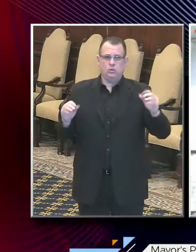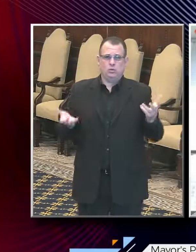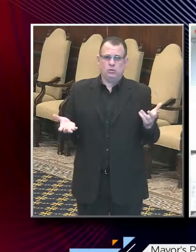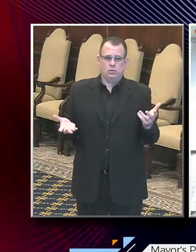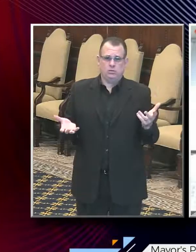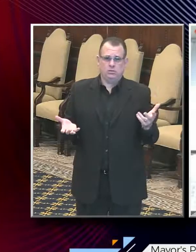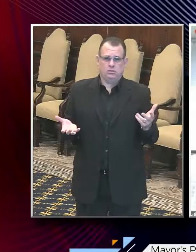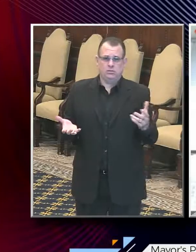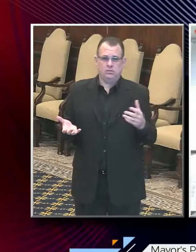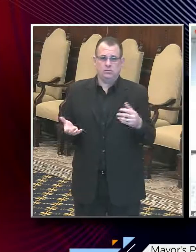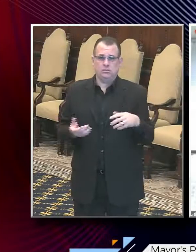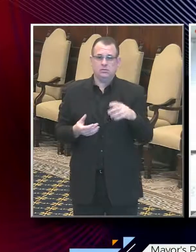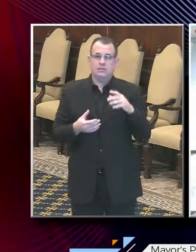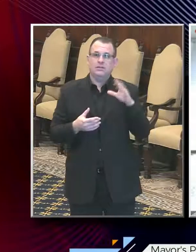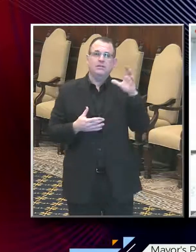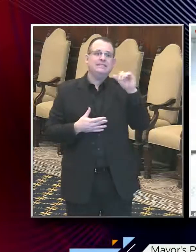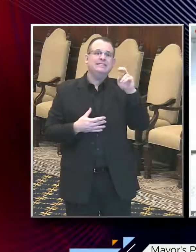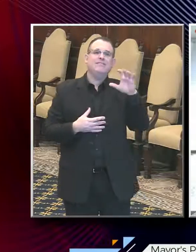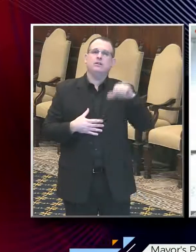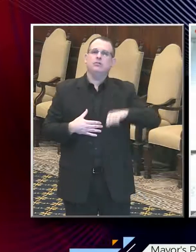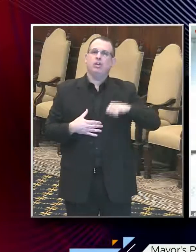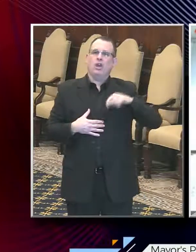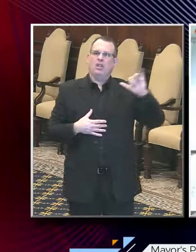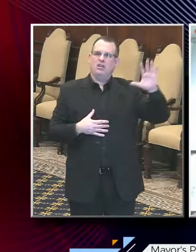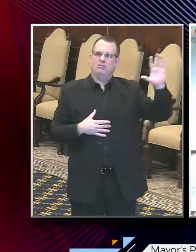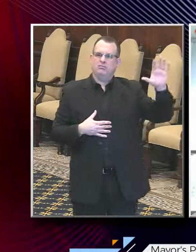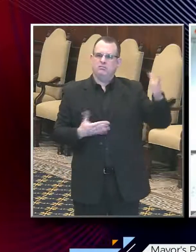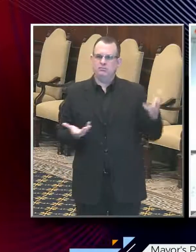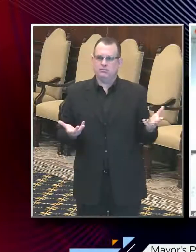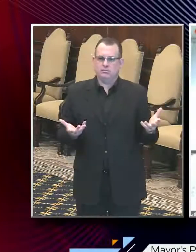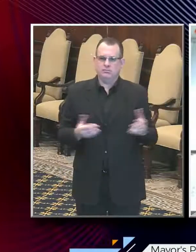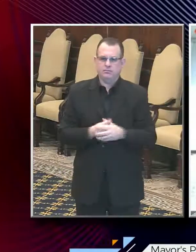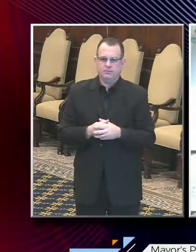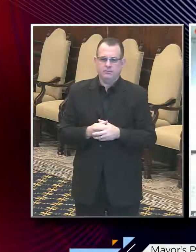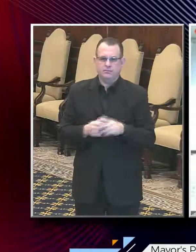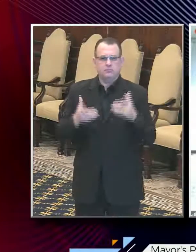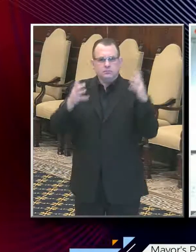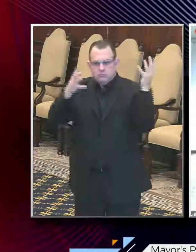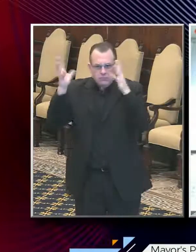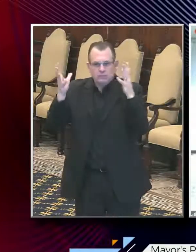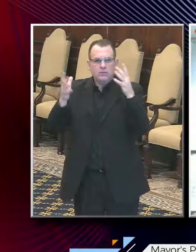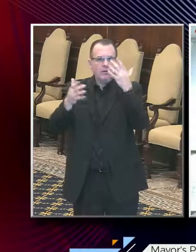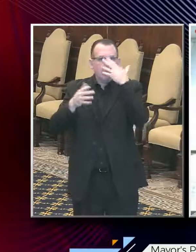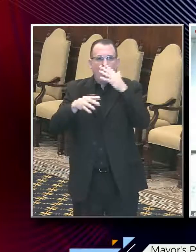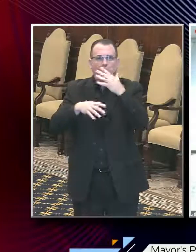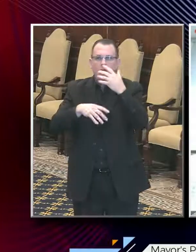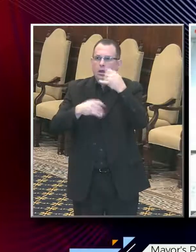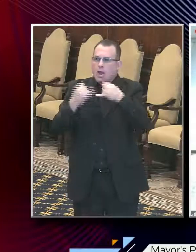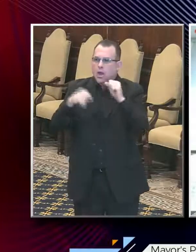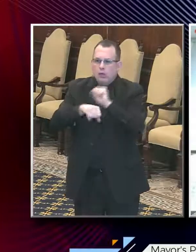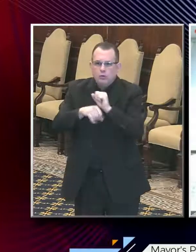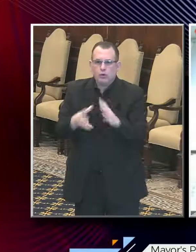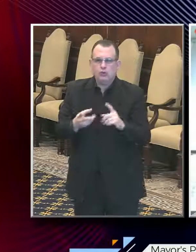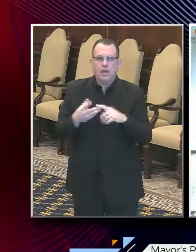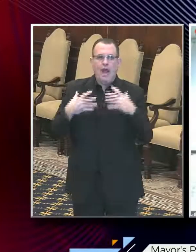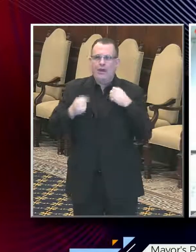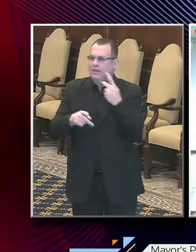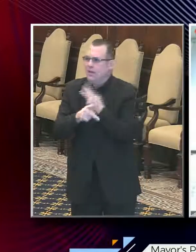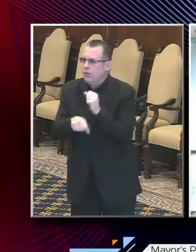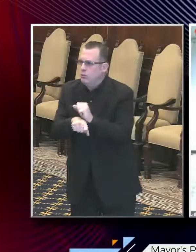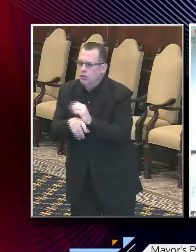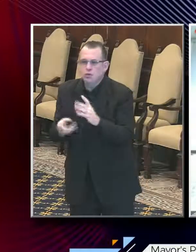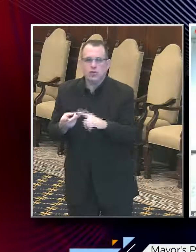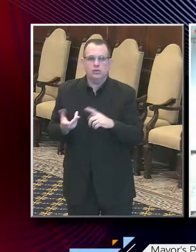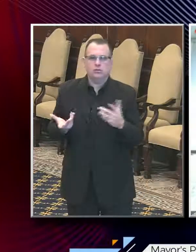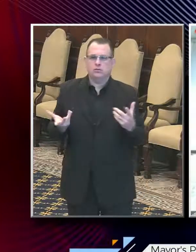pride. Because the work that our frontline workers are doing, from the healthcare workers to our public safety folks to the folks working